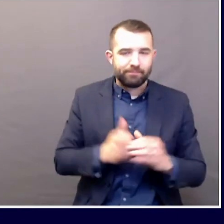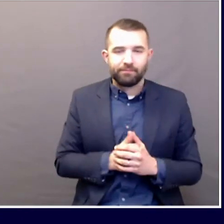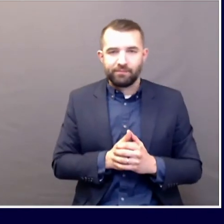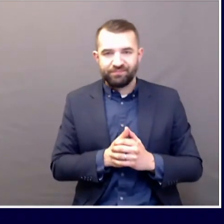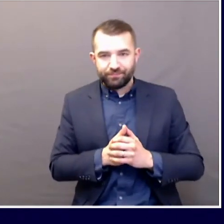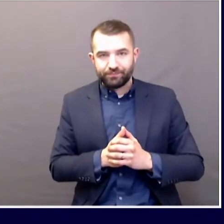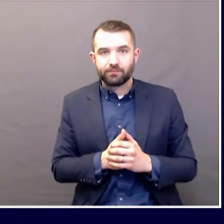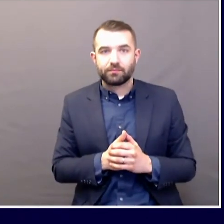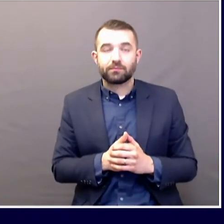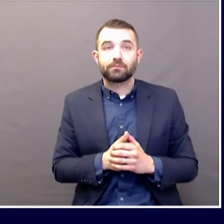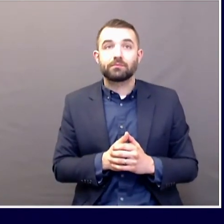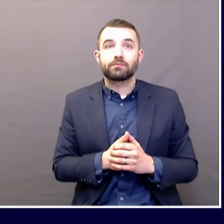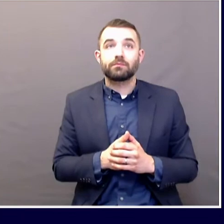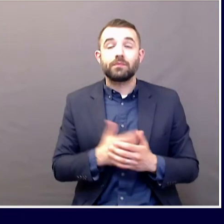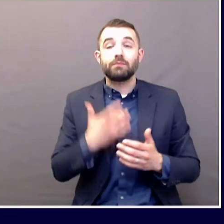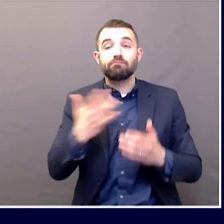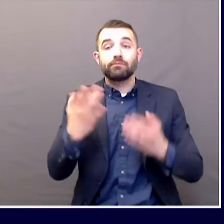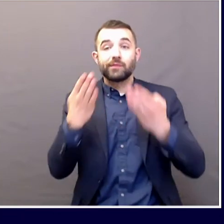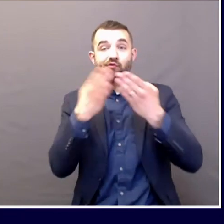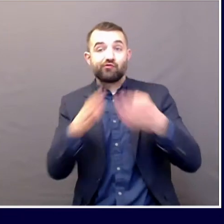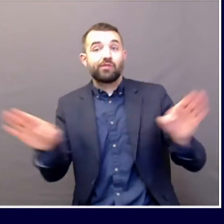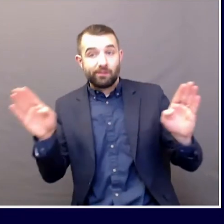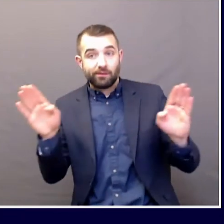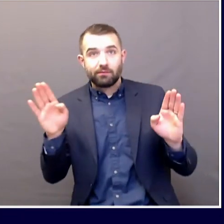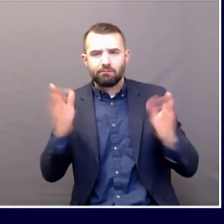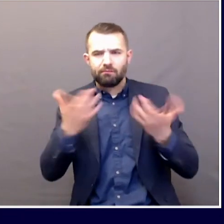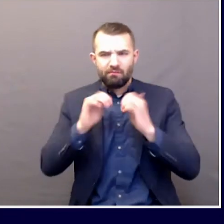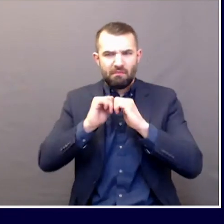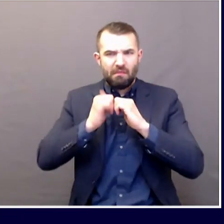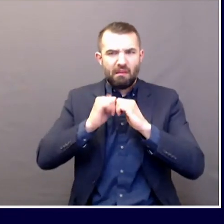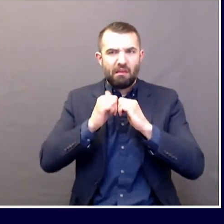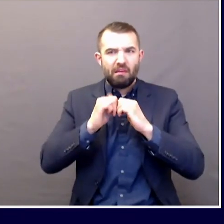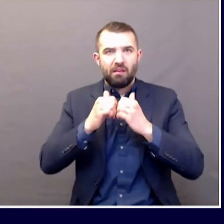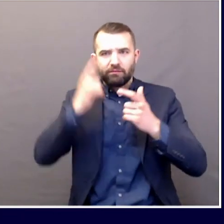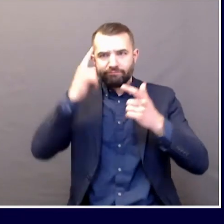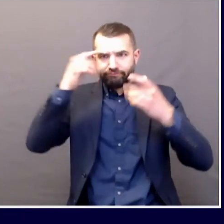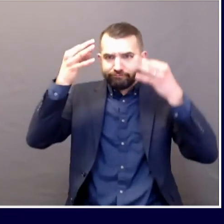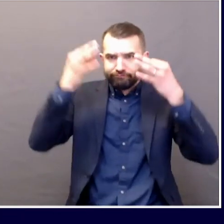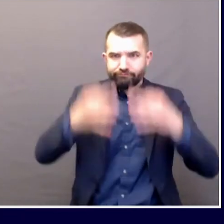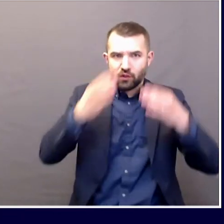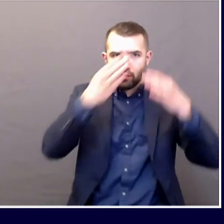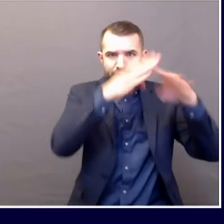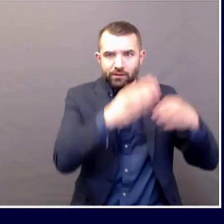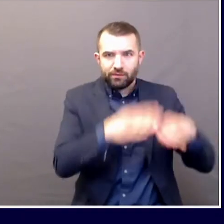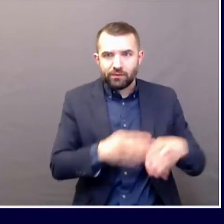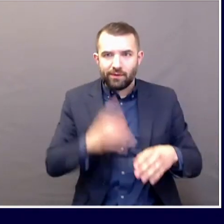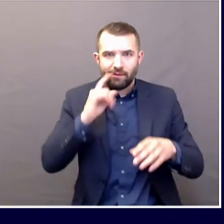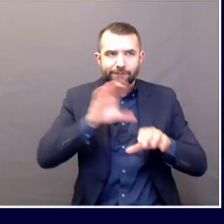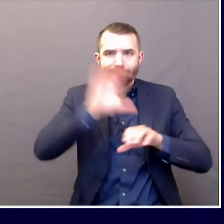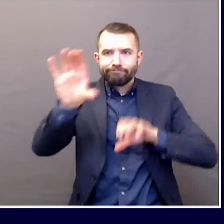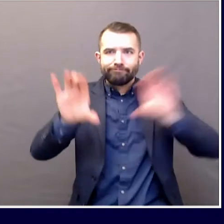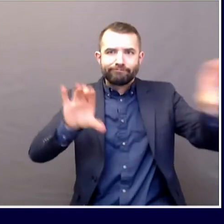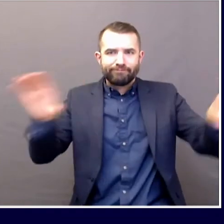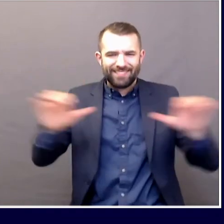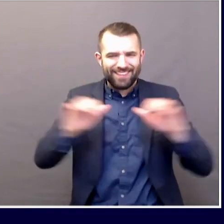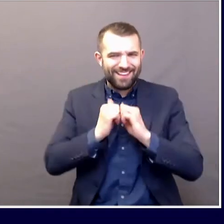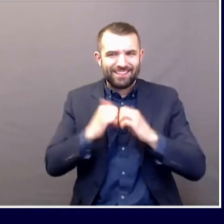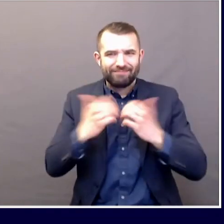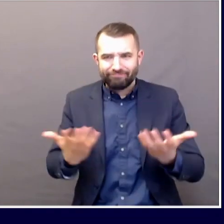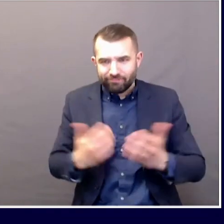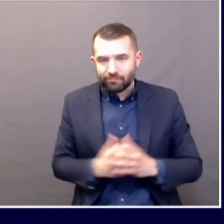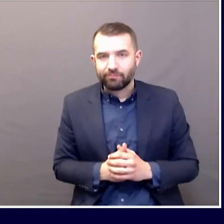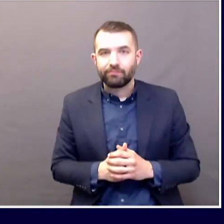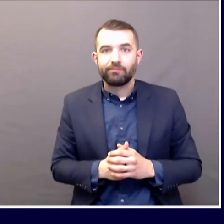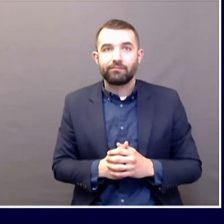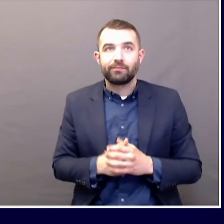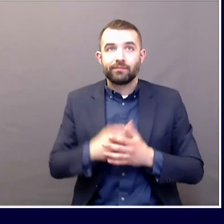generally speaking, we look at a number of factors as we are thinking about how and where a vaccine needs to go. Some of it